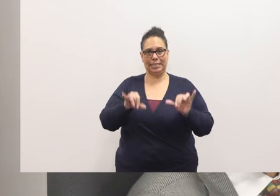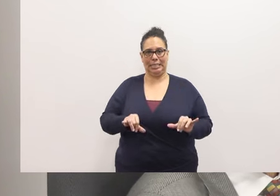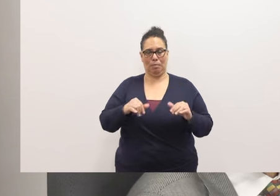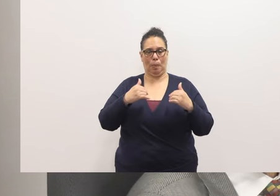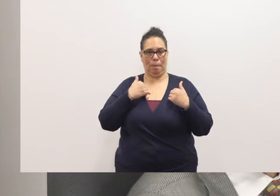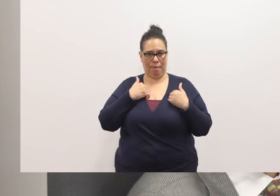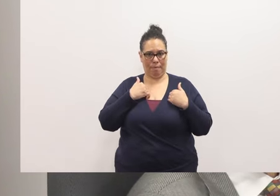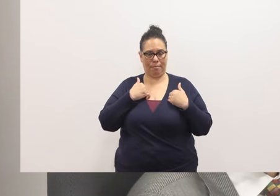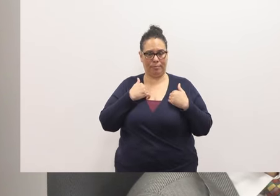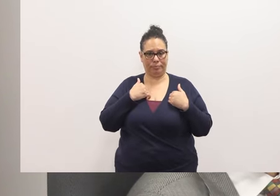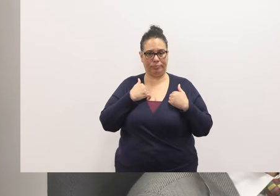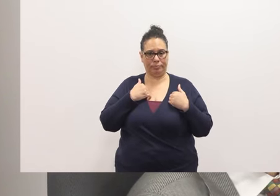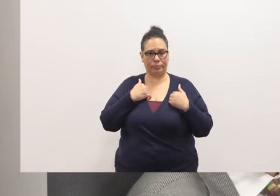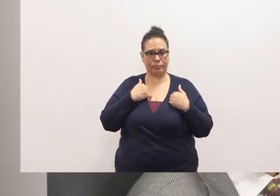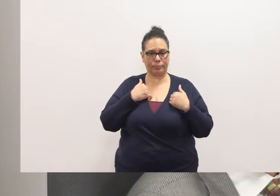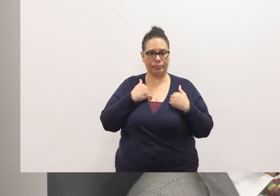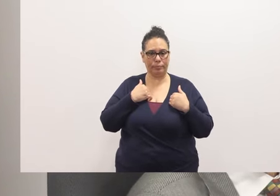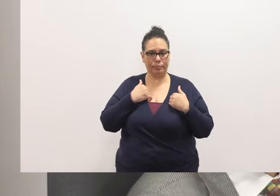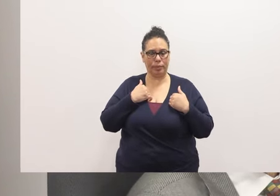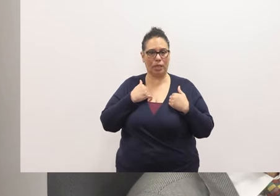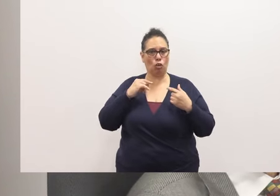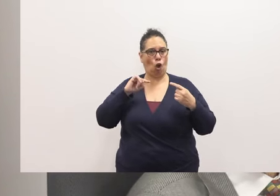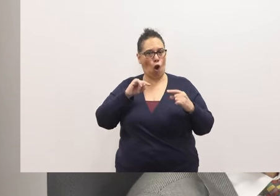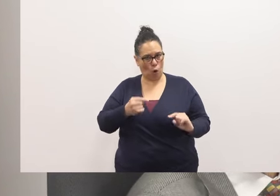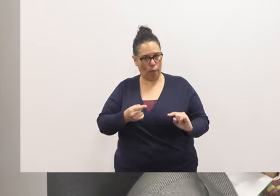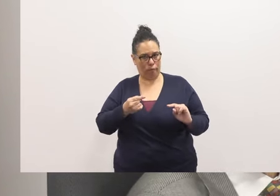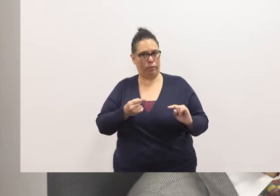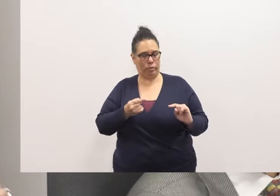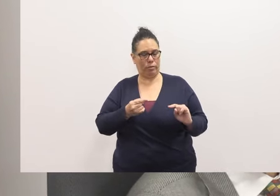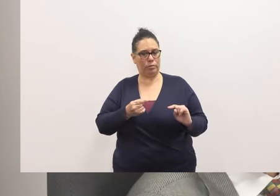have now is actually harmful to